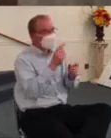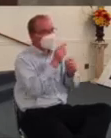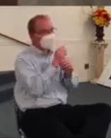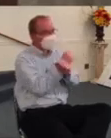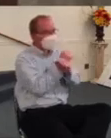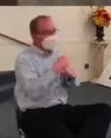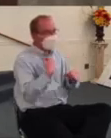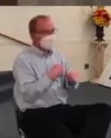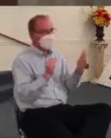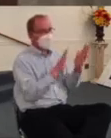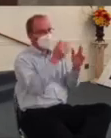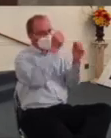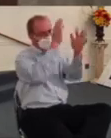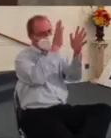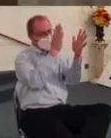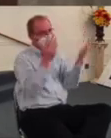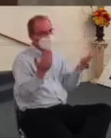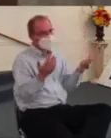the Spirit,